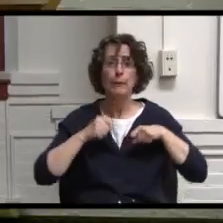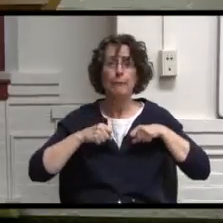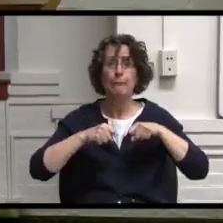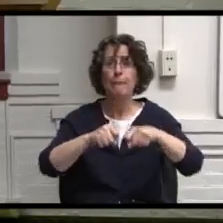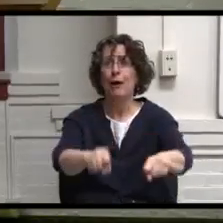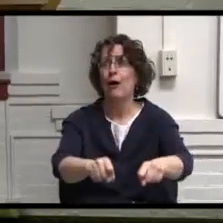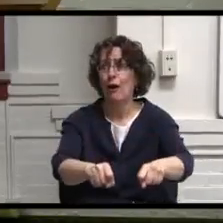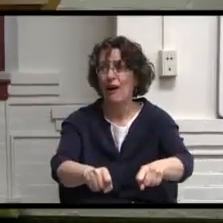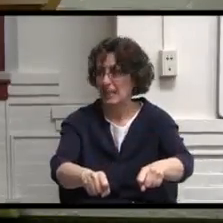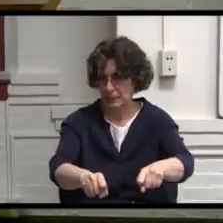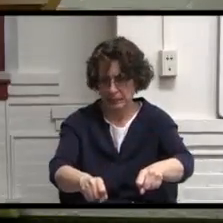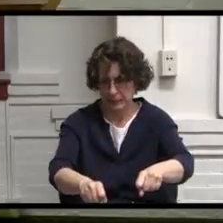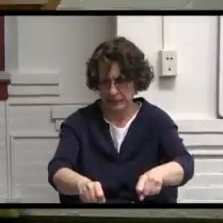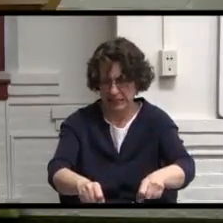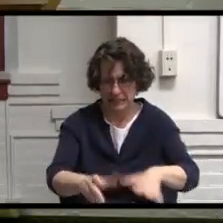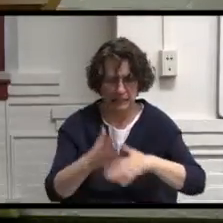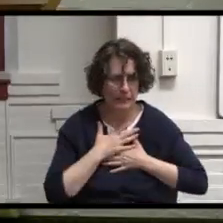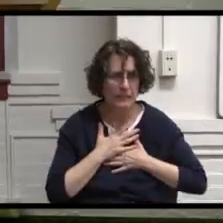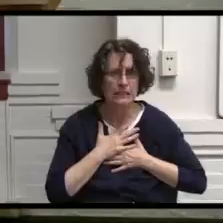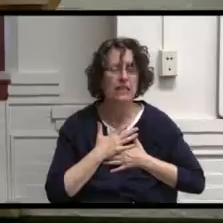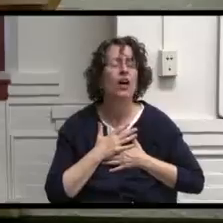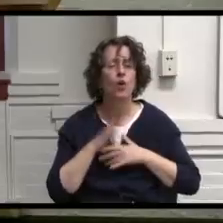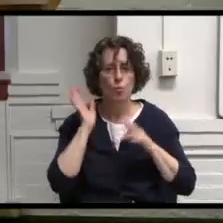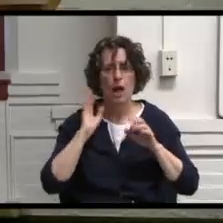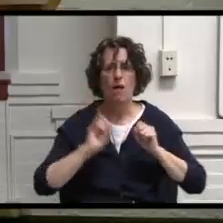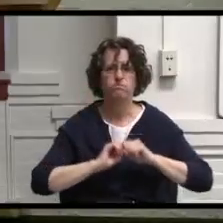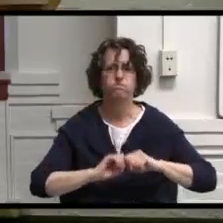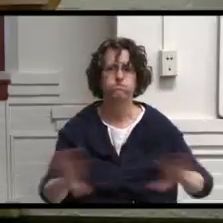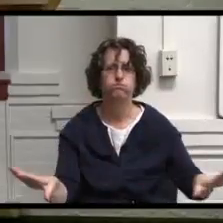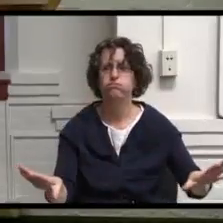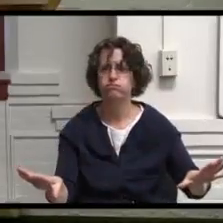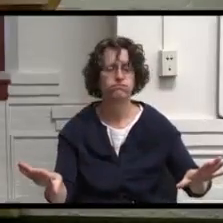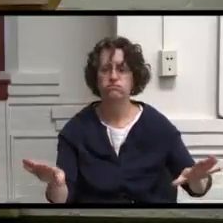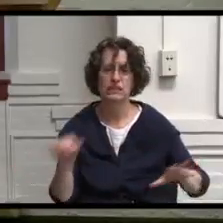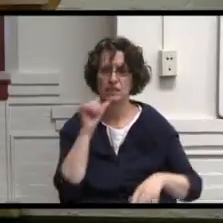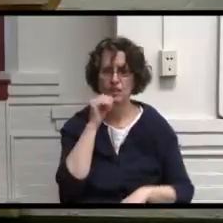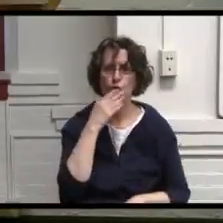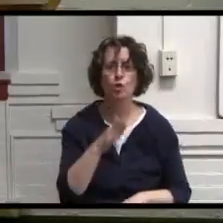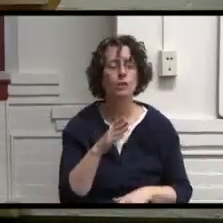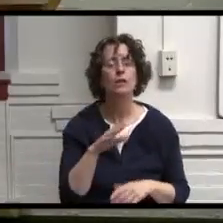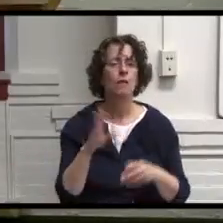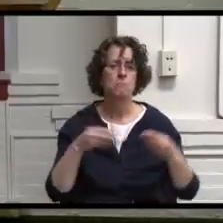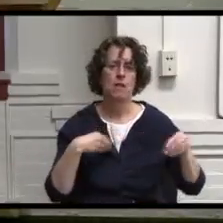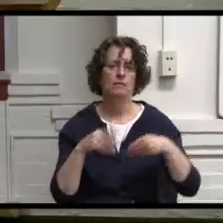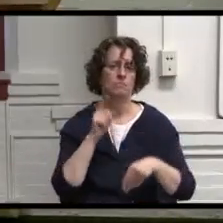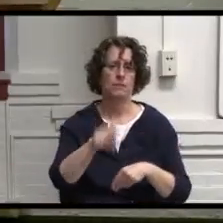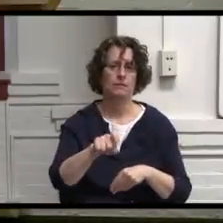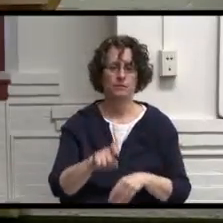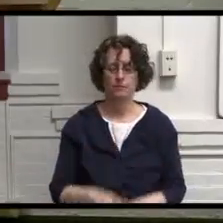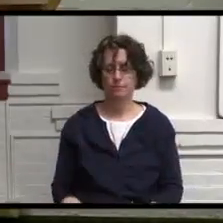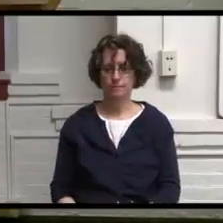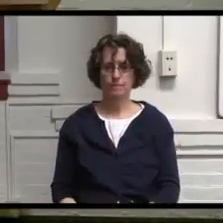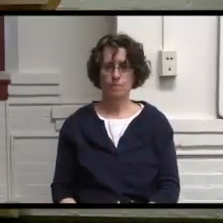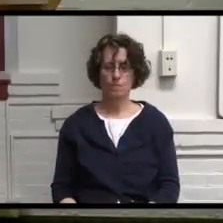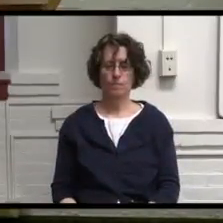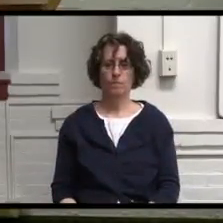or whatever, more than likely it's going to shatter, and that's not good.